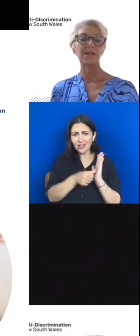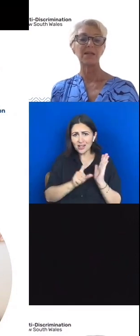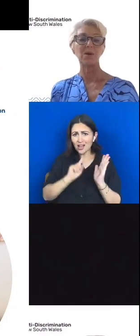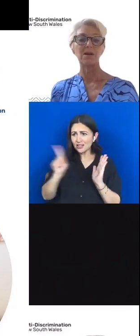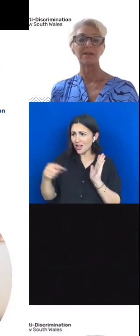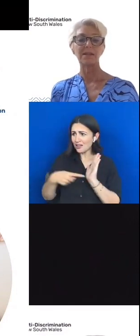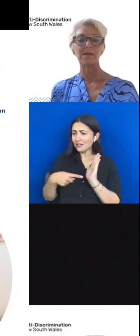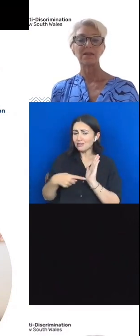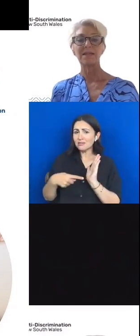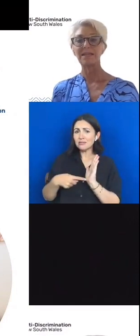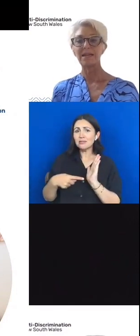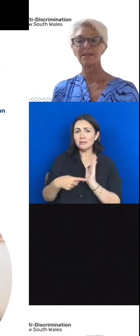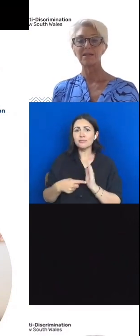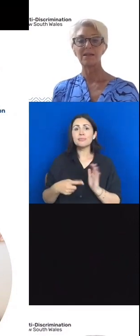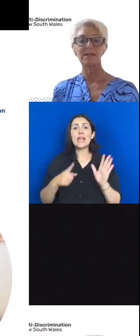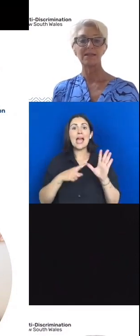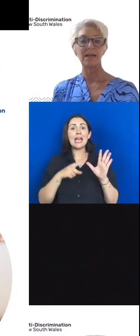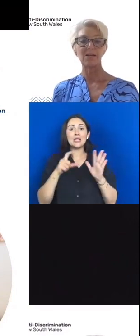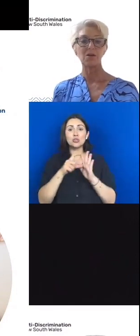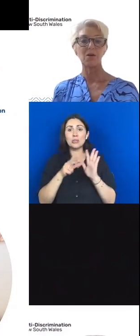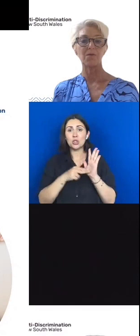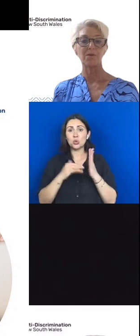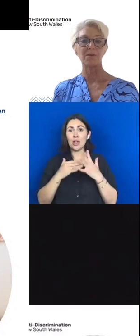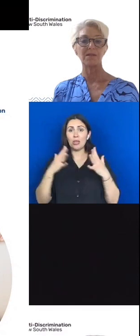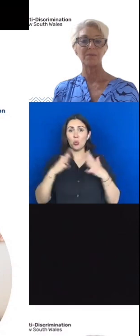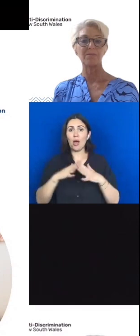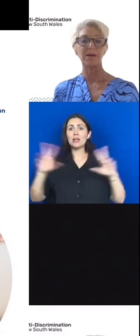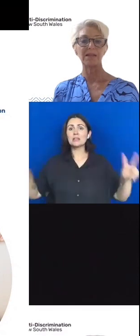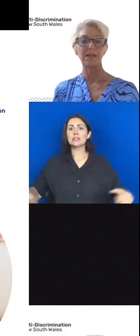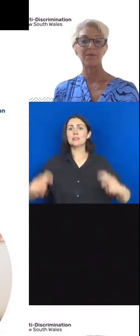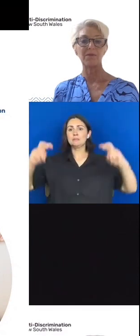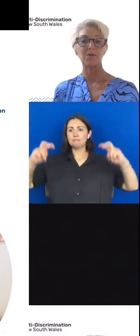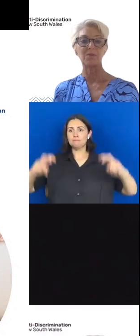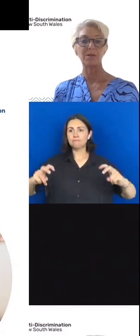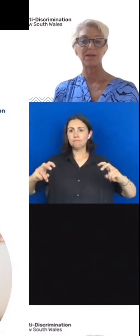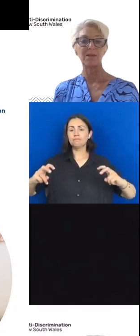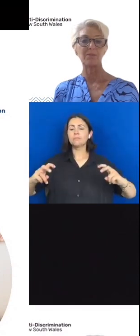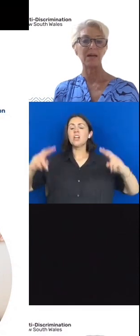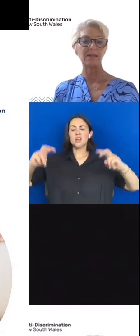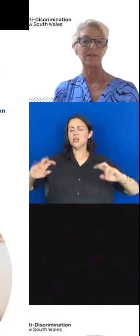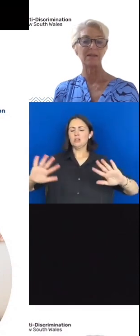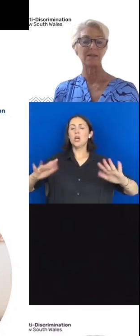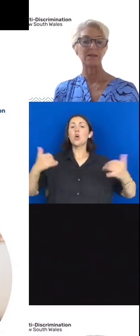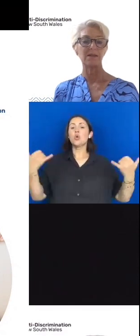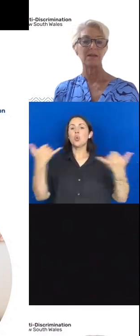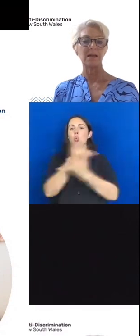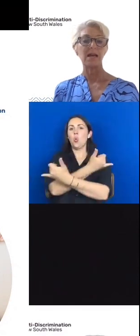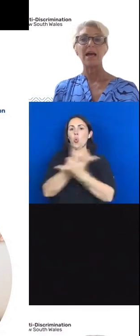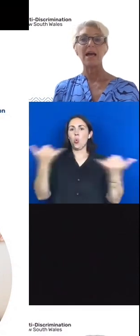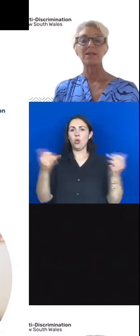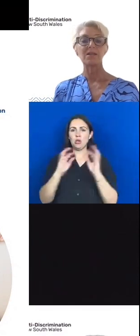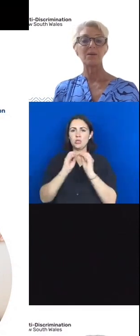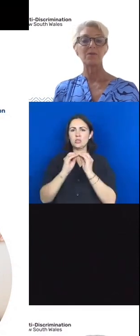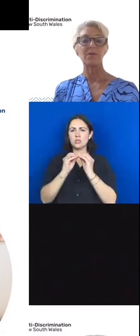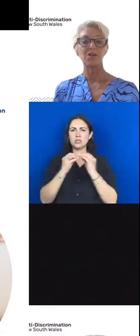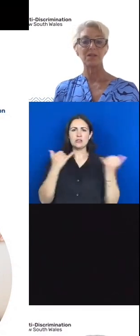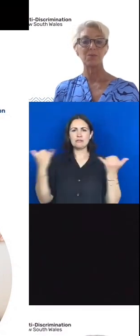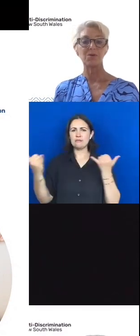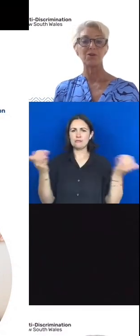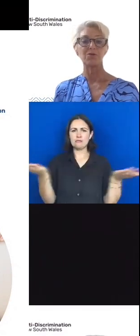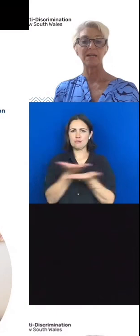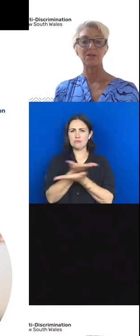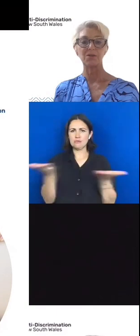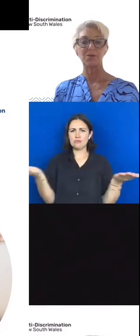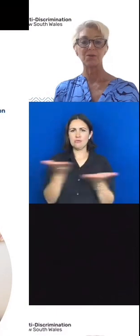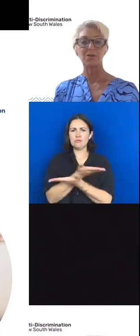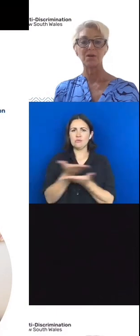Anti-Discrimination New South Wales conducted a conciliation conference by telephone between the parties, and a number of actions